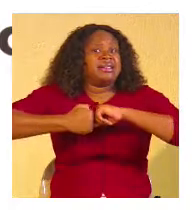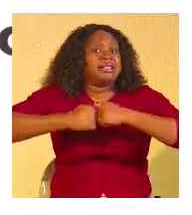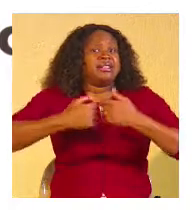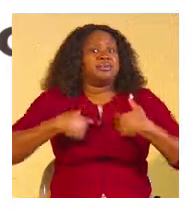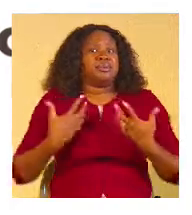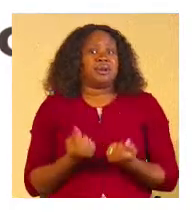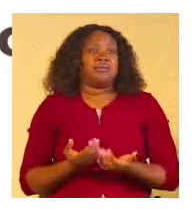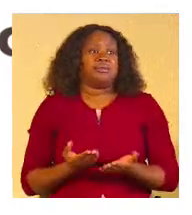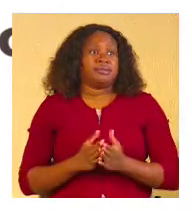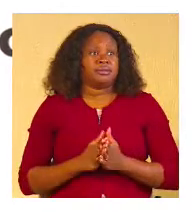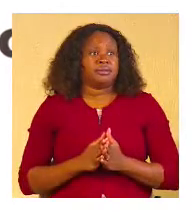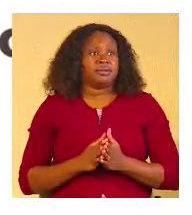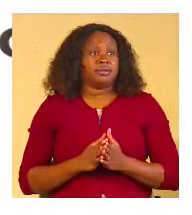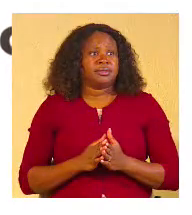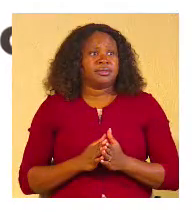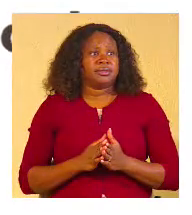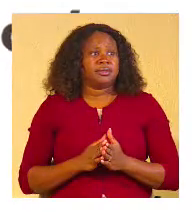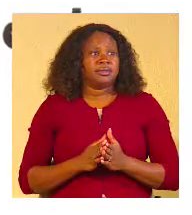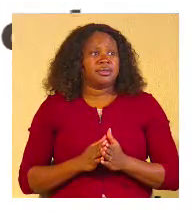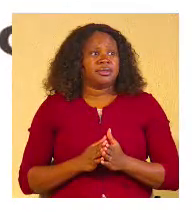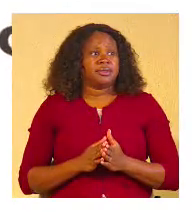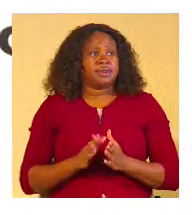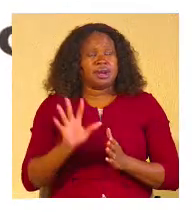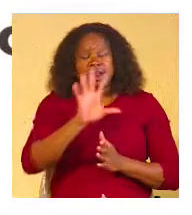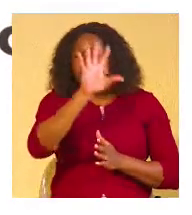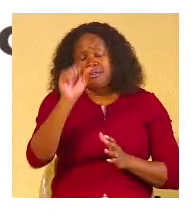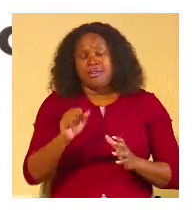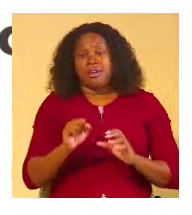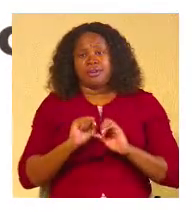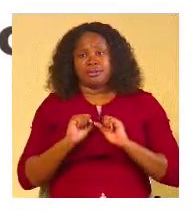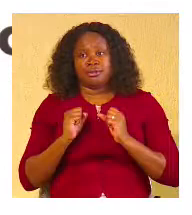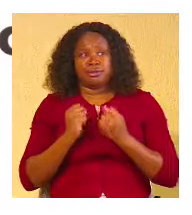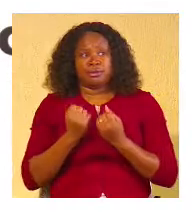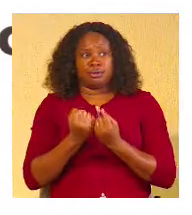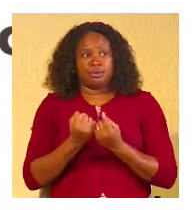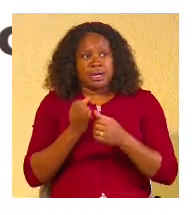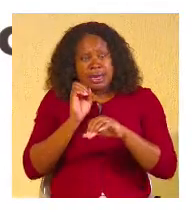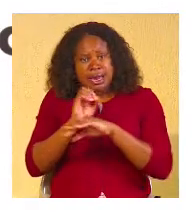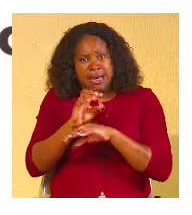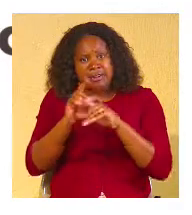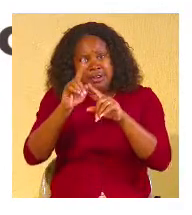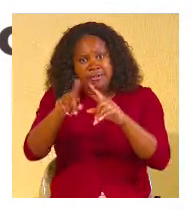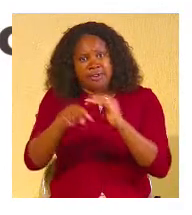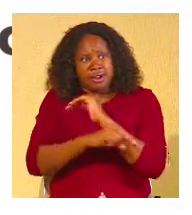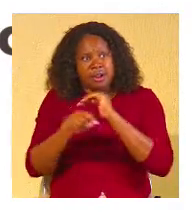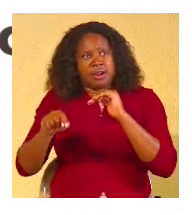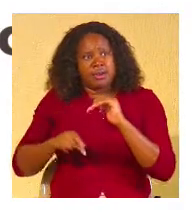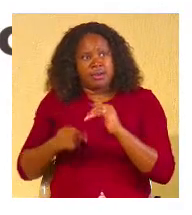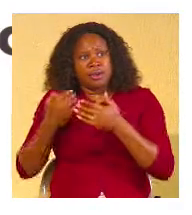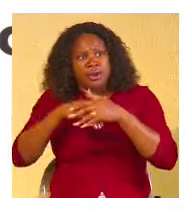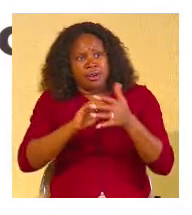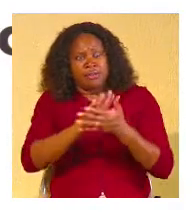faced with? So in terms of that, and the African Union has also advised countries to invest